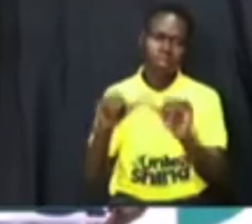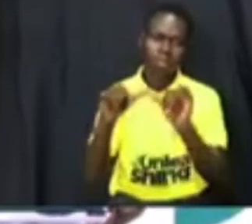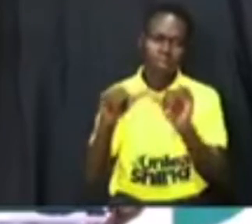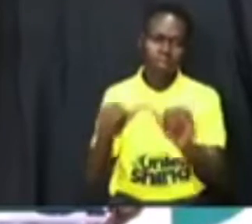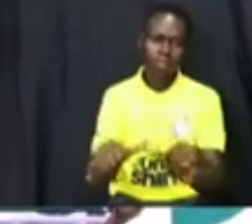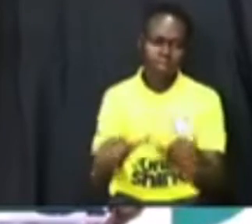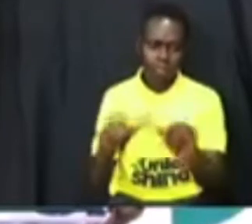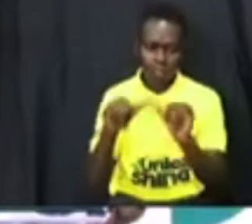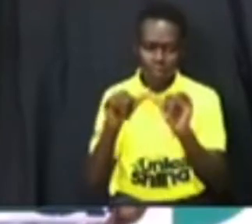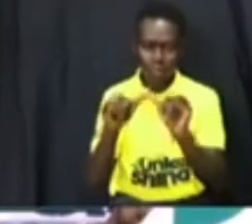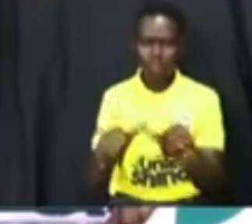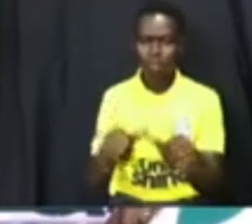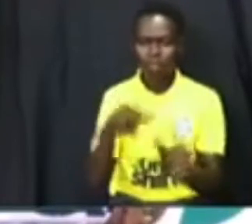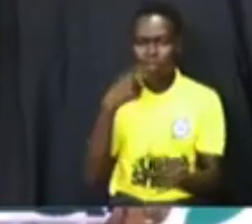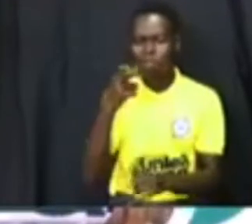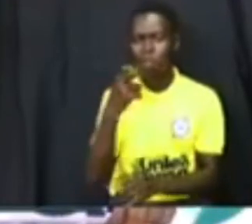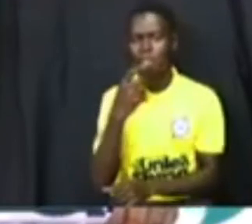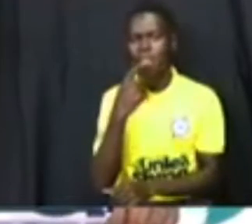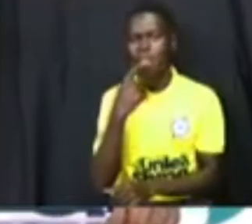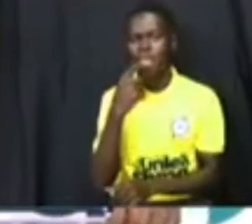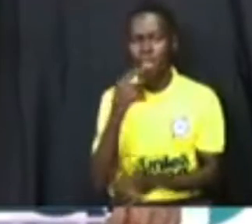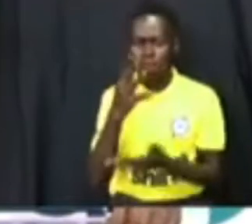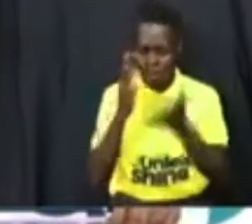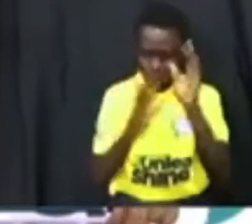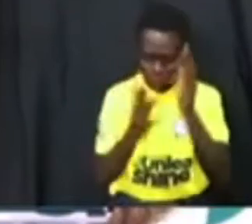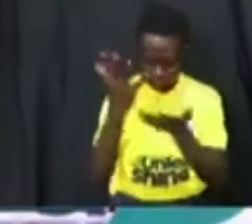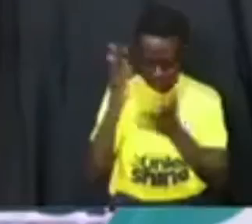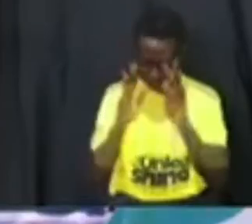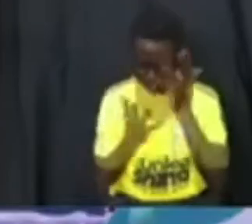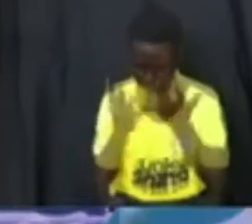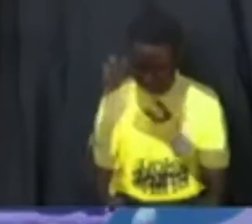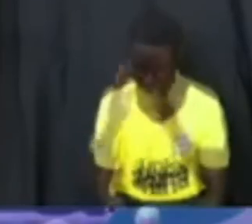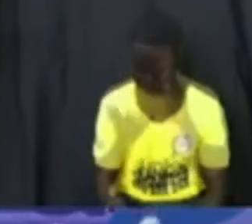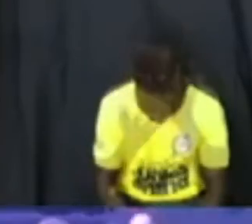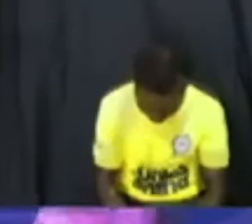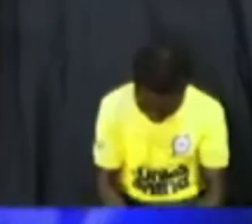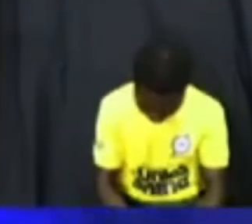Rokondo. Likanda. In the Likanda.